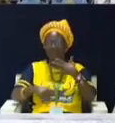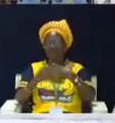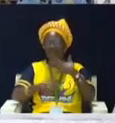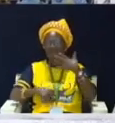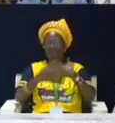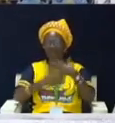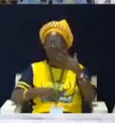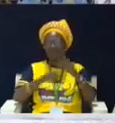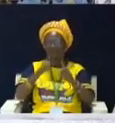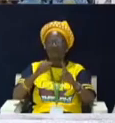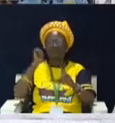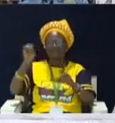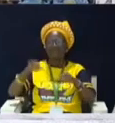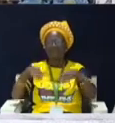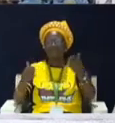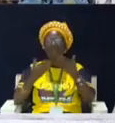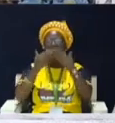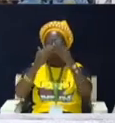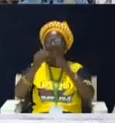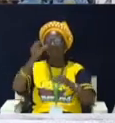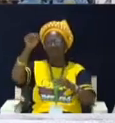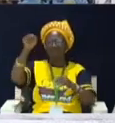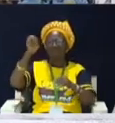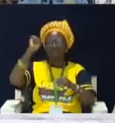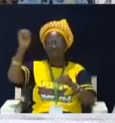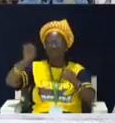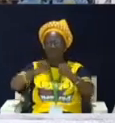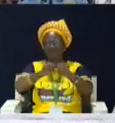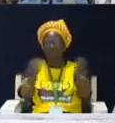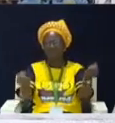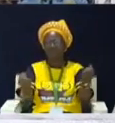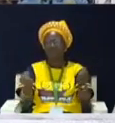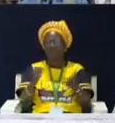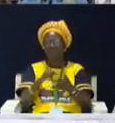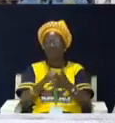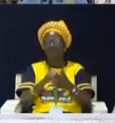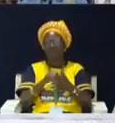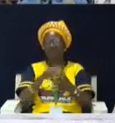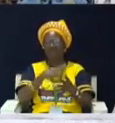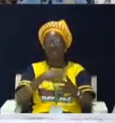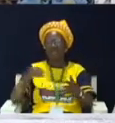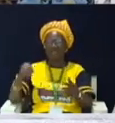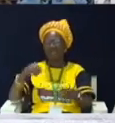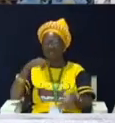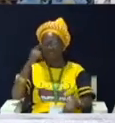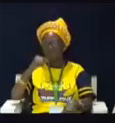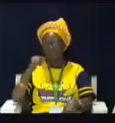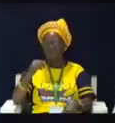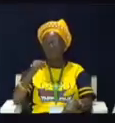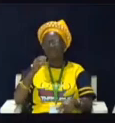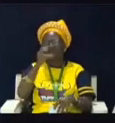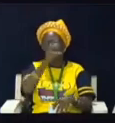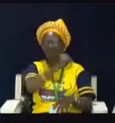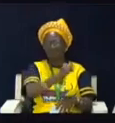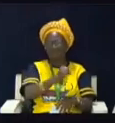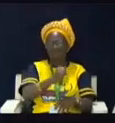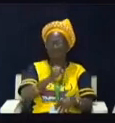And when he has given thanks, he broke it and said,